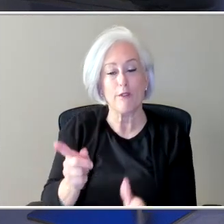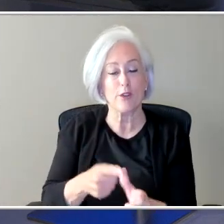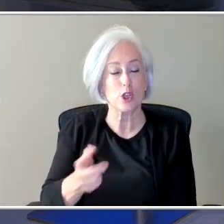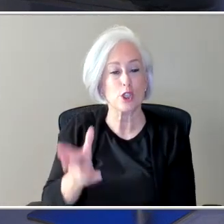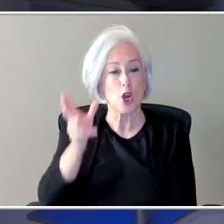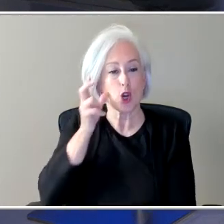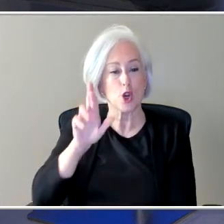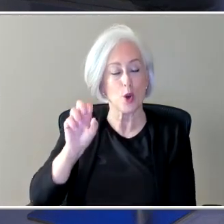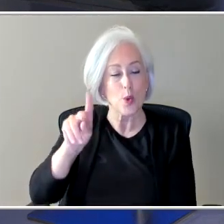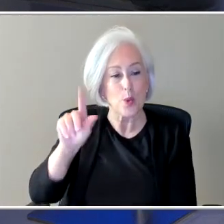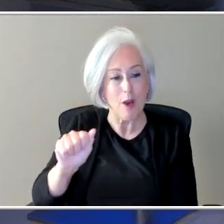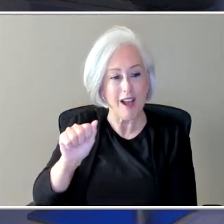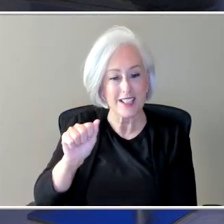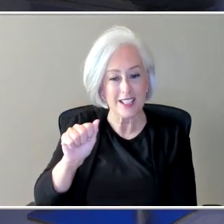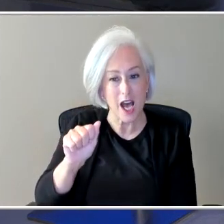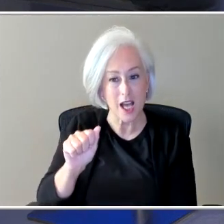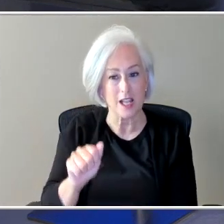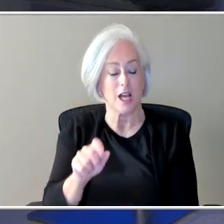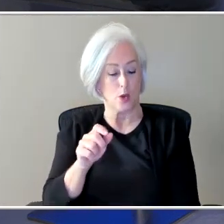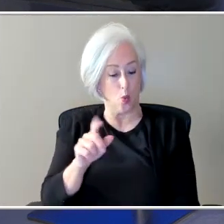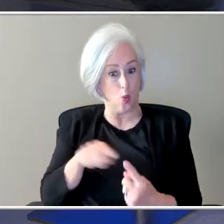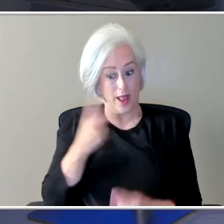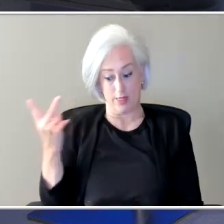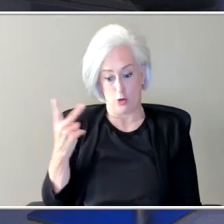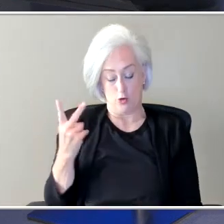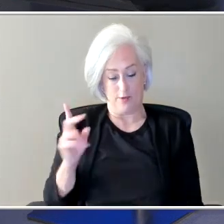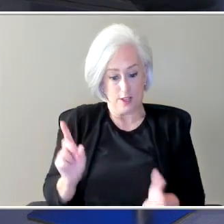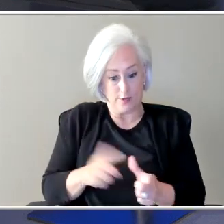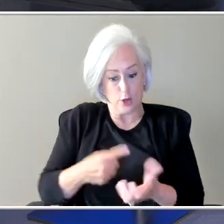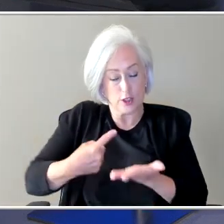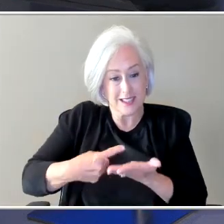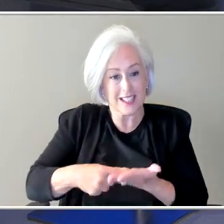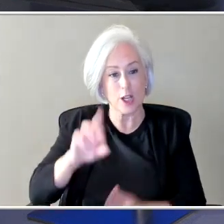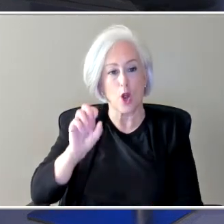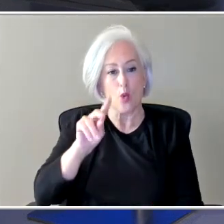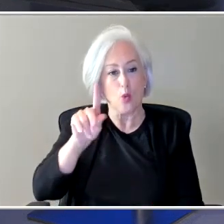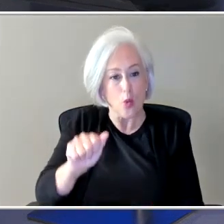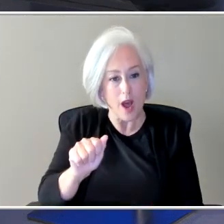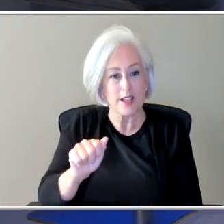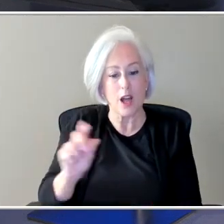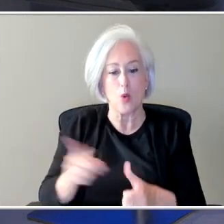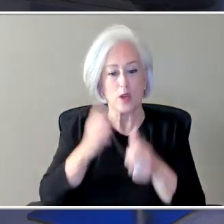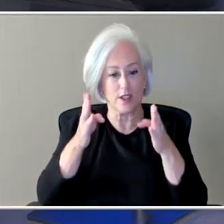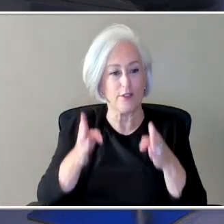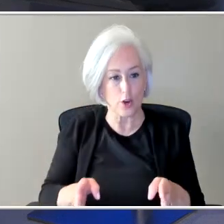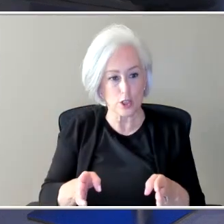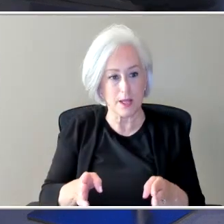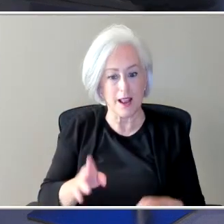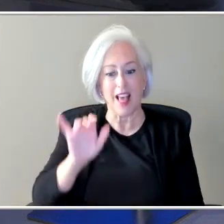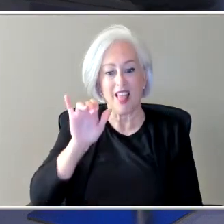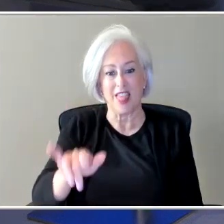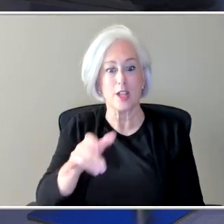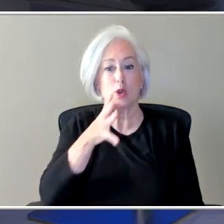phone. And I have to say, when you and I first spoke about you coming on the show originally, Rhonda was the very first person. You said there was this woman